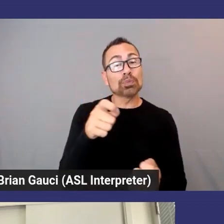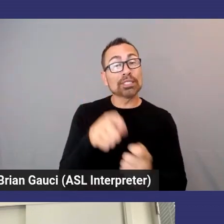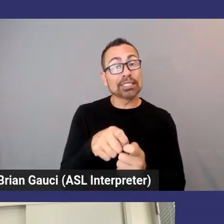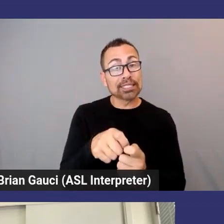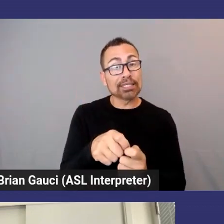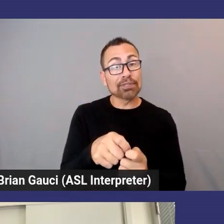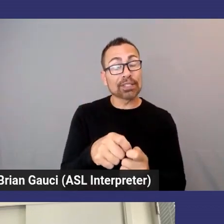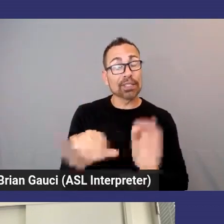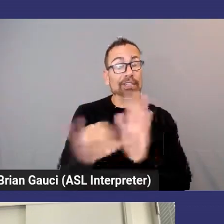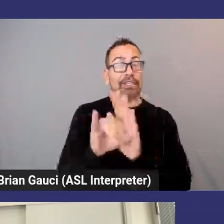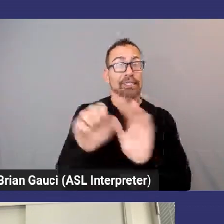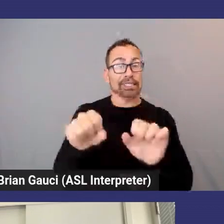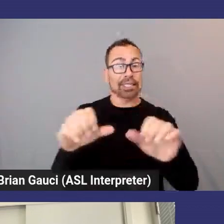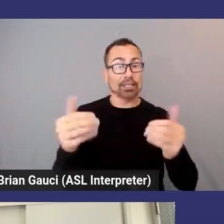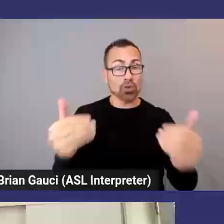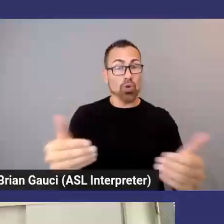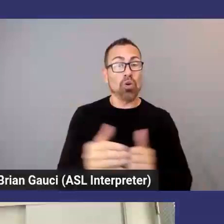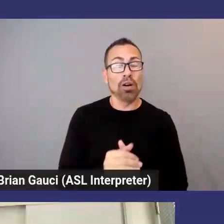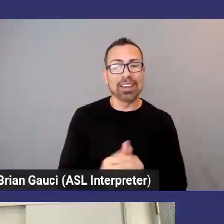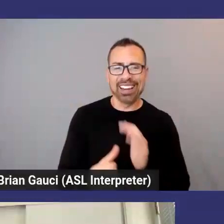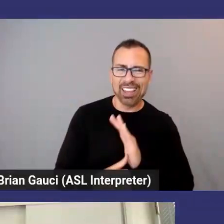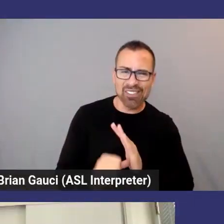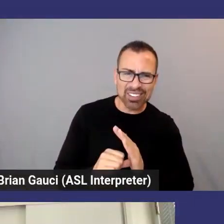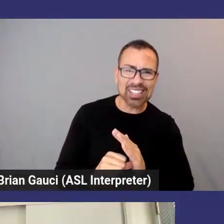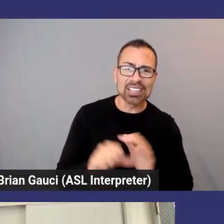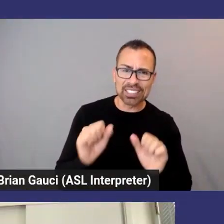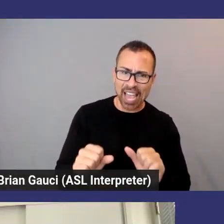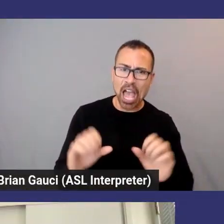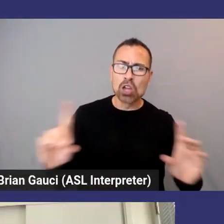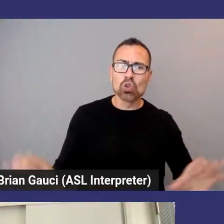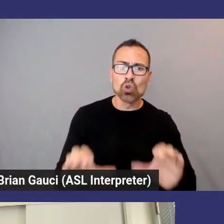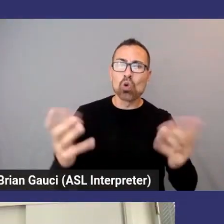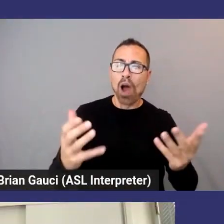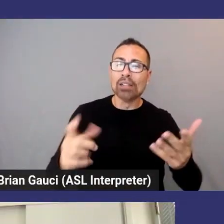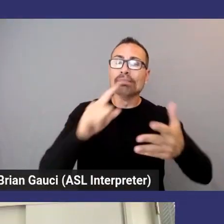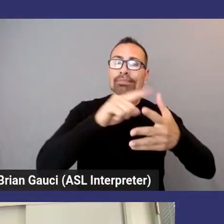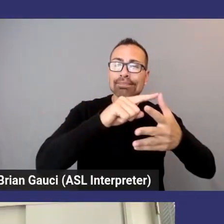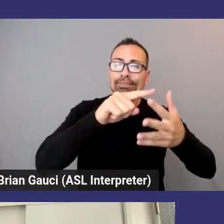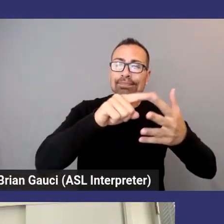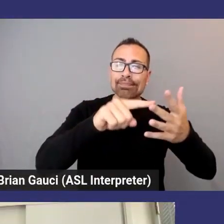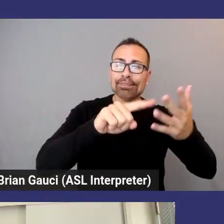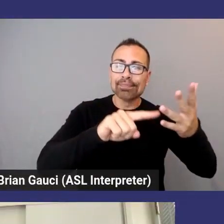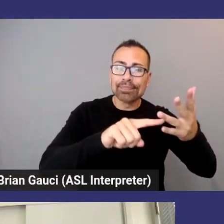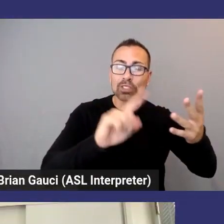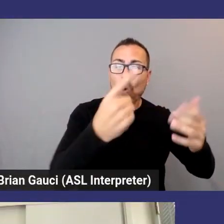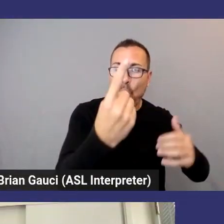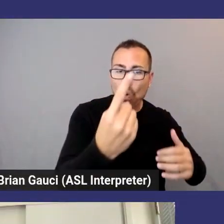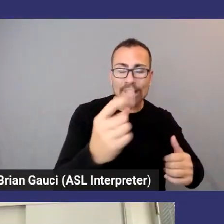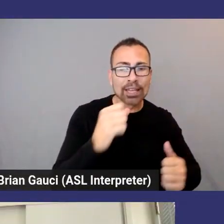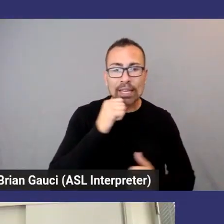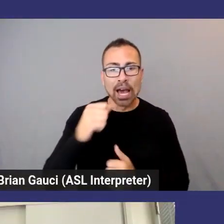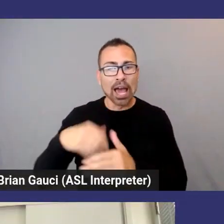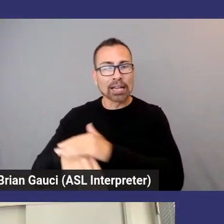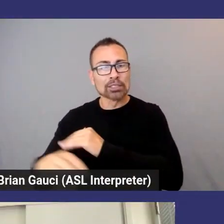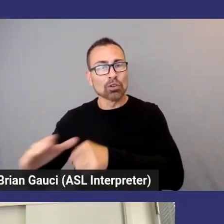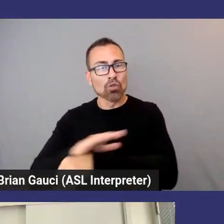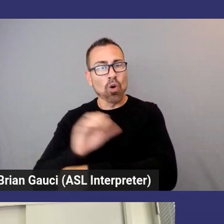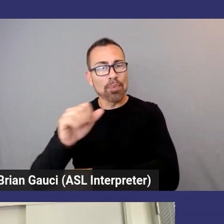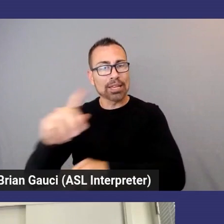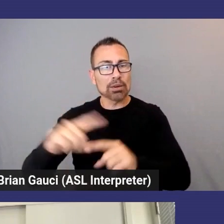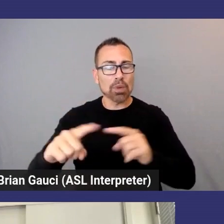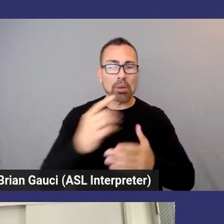on these things, right? Like, what can they do? Do they get access to your whole application, or do they get a piece of it, right? And so this